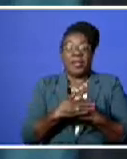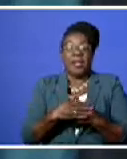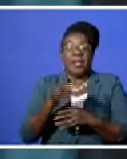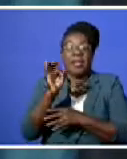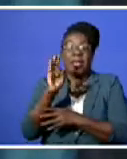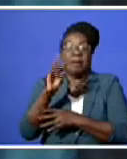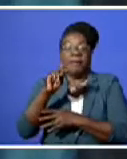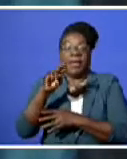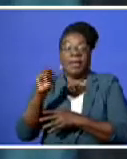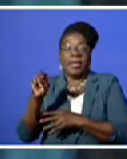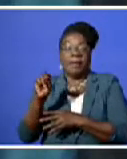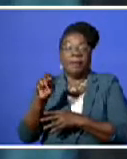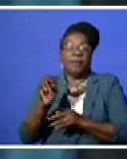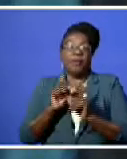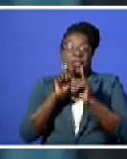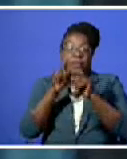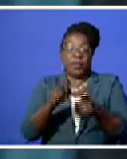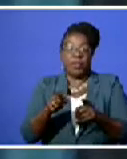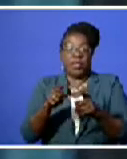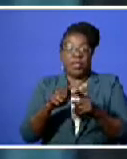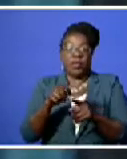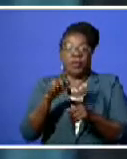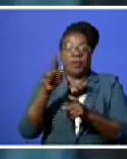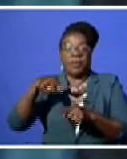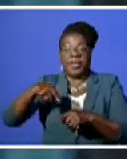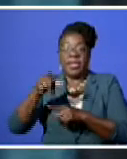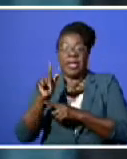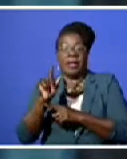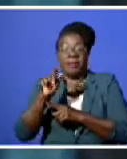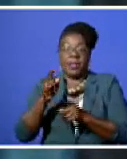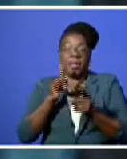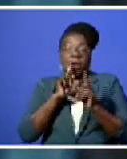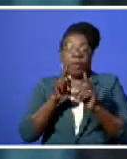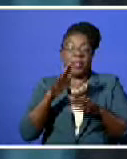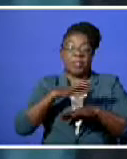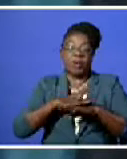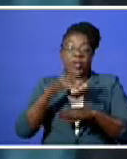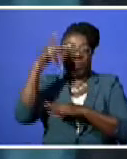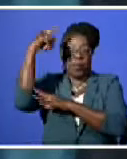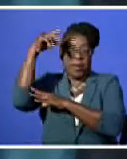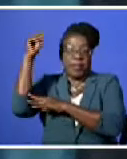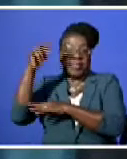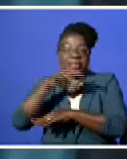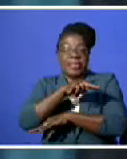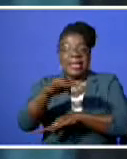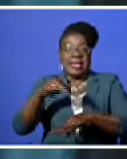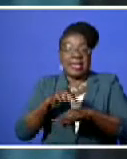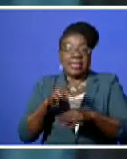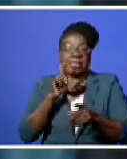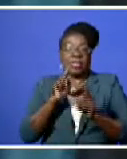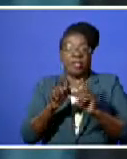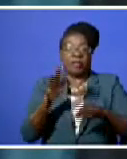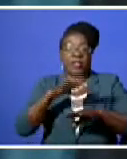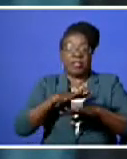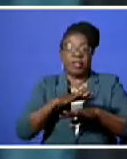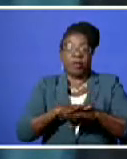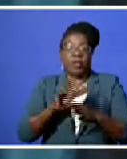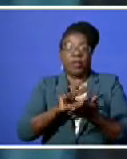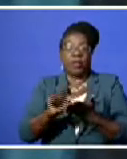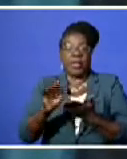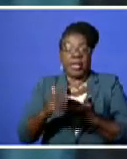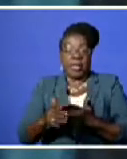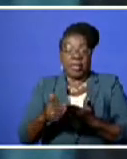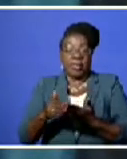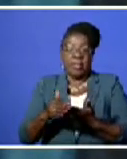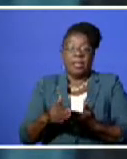The Free National Movement responding to the opposition Progressive Liberal Party's comments on the Prime Minister's national address this past weekend. At